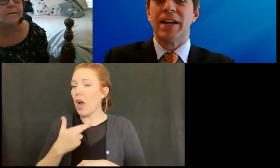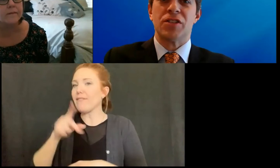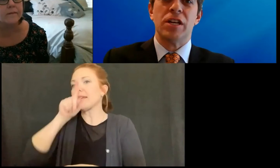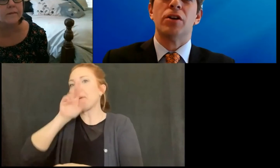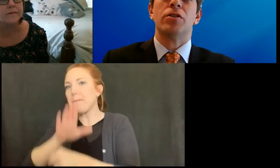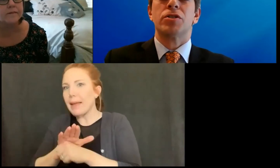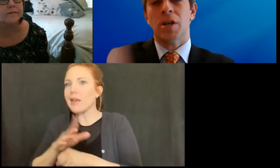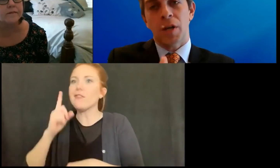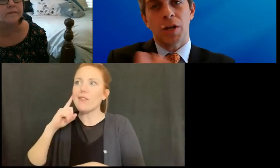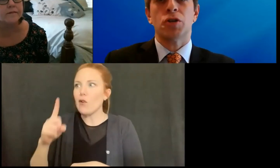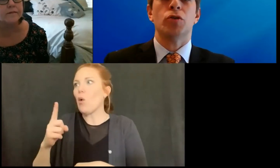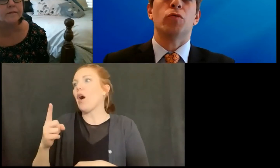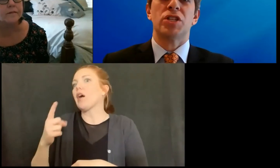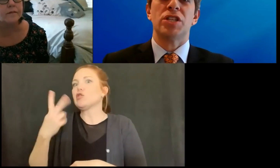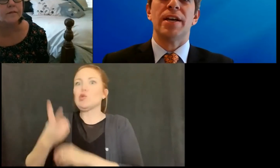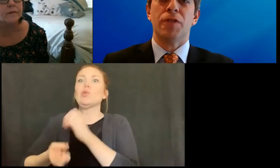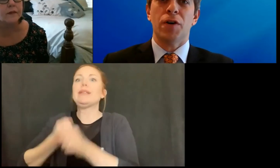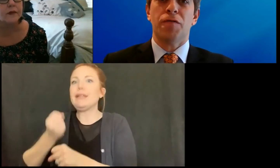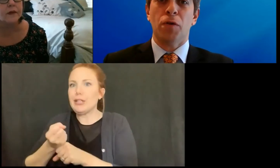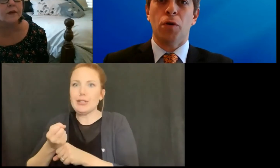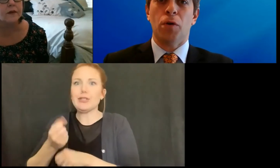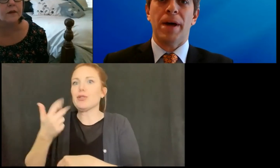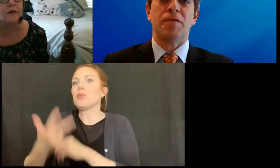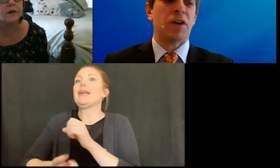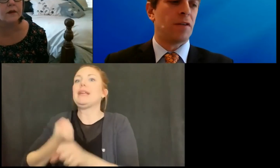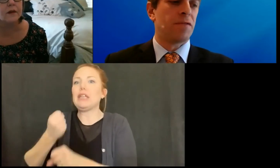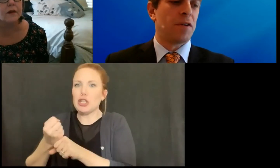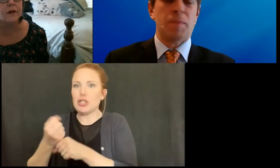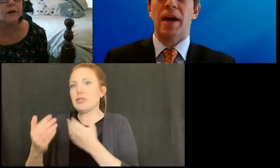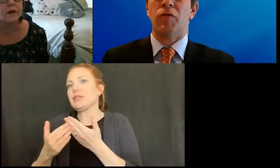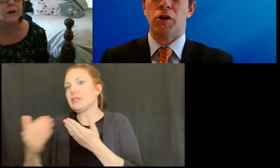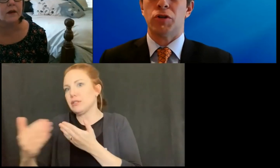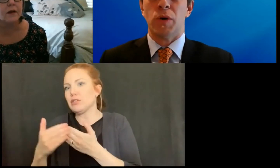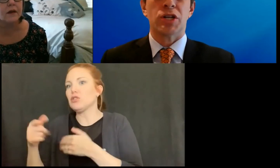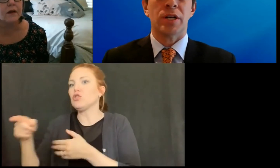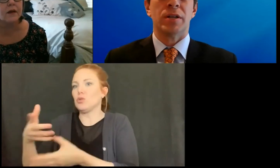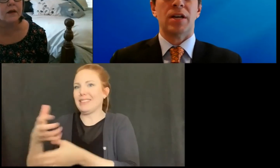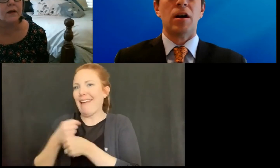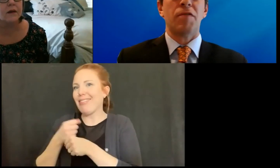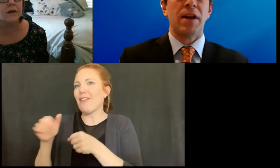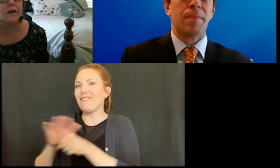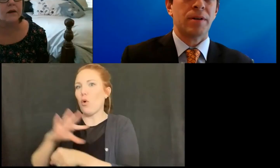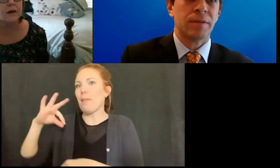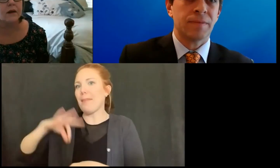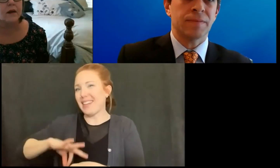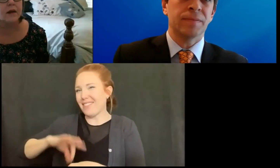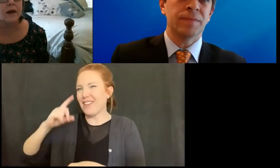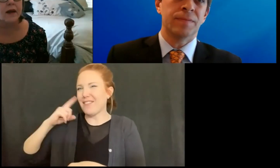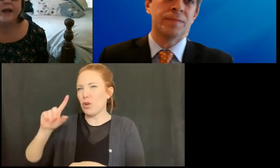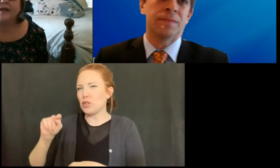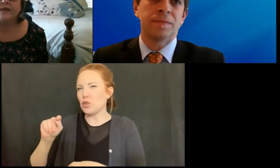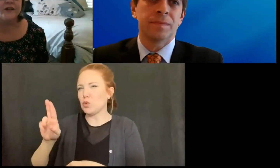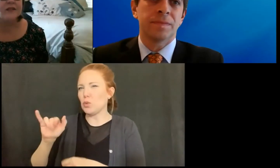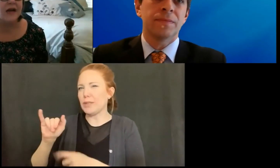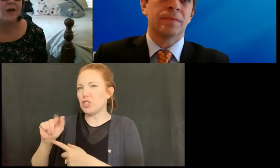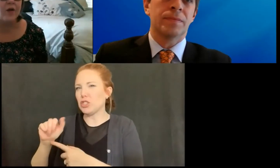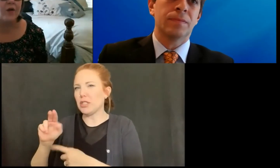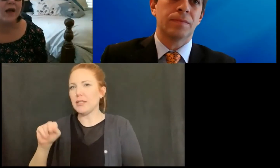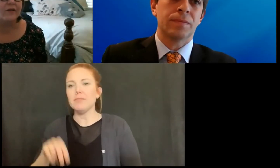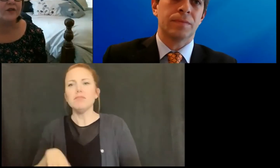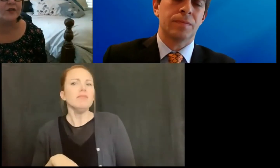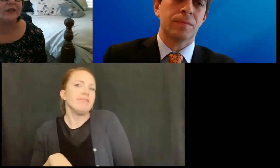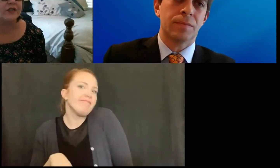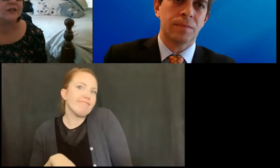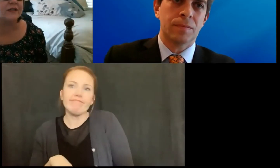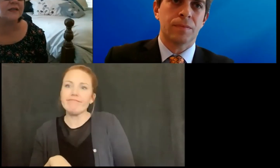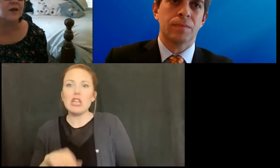for us for X years to receive the full benefit of paying for your tuition? Does that often happen? There's not a whole lot